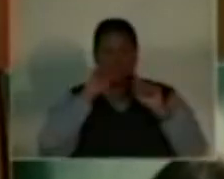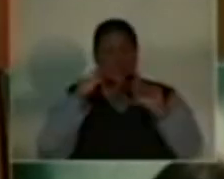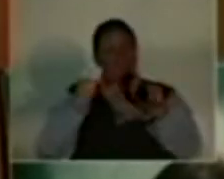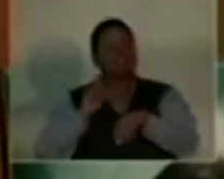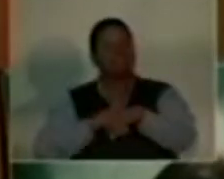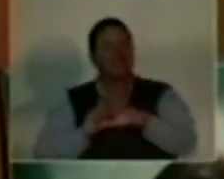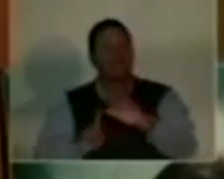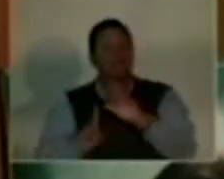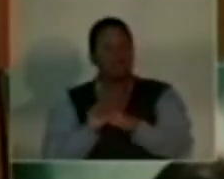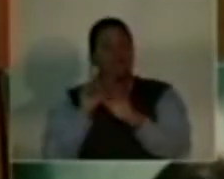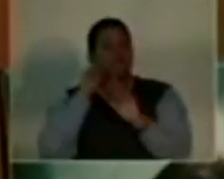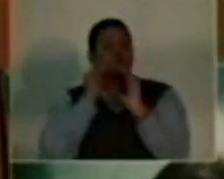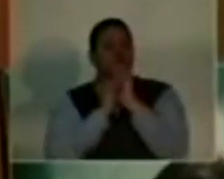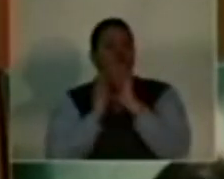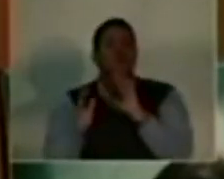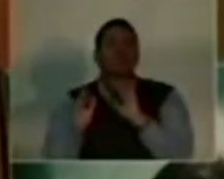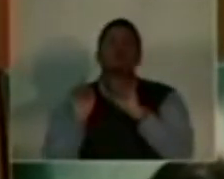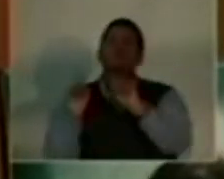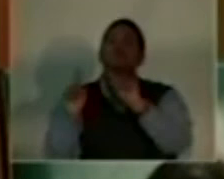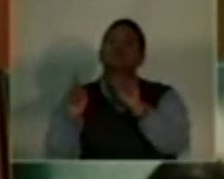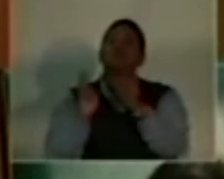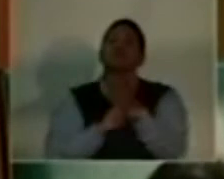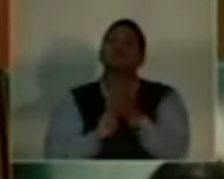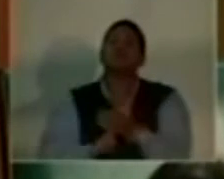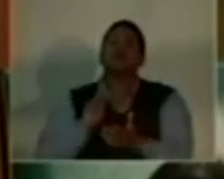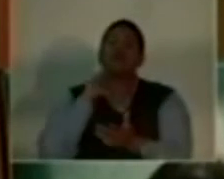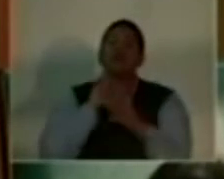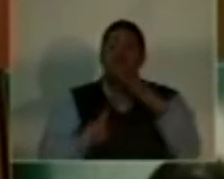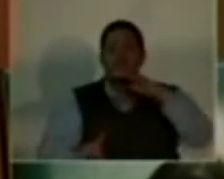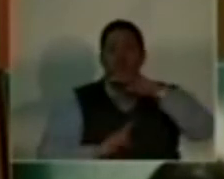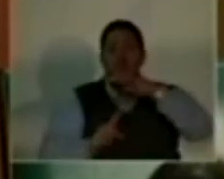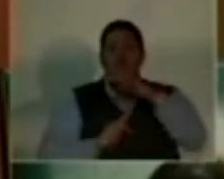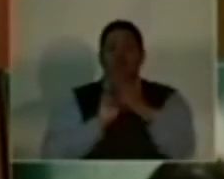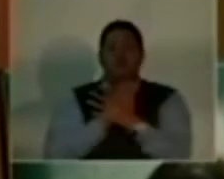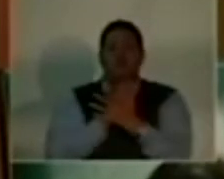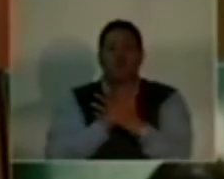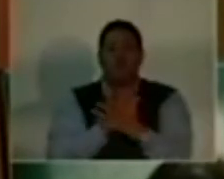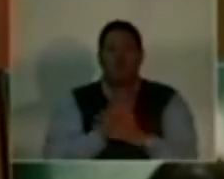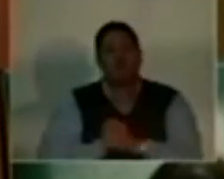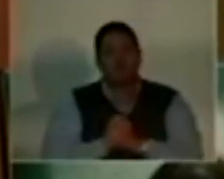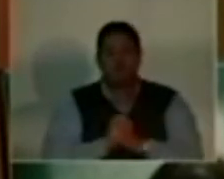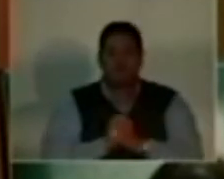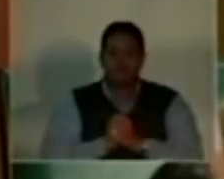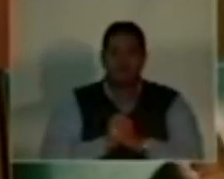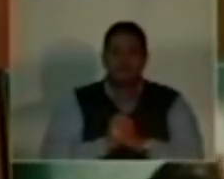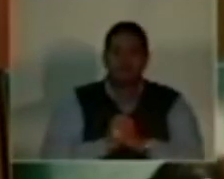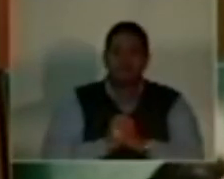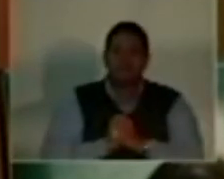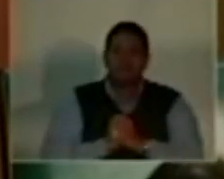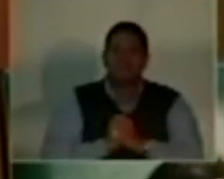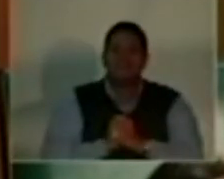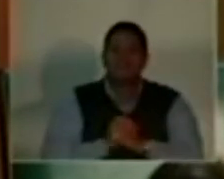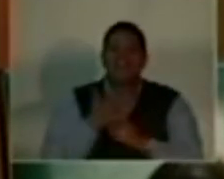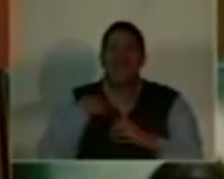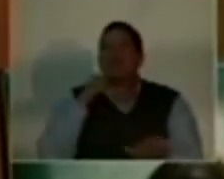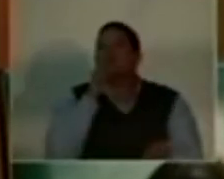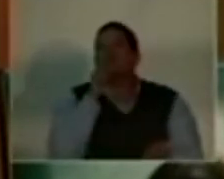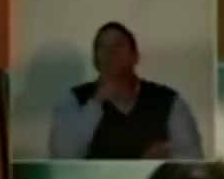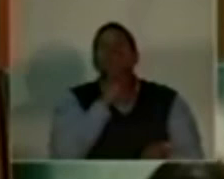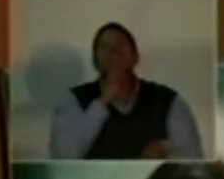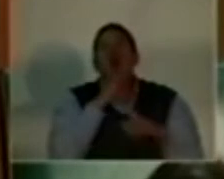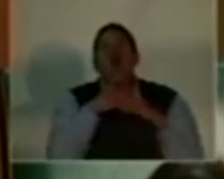for students to be enrolled in primary school, I mean, I'm not even talking about after